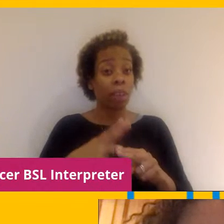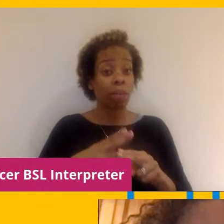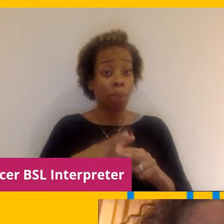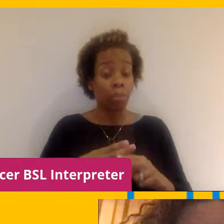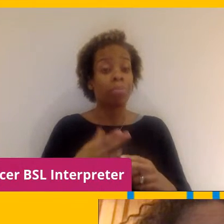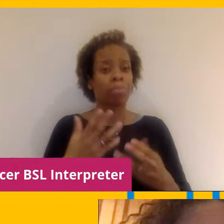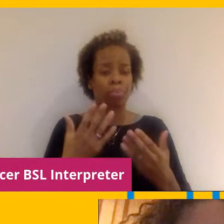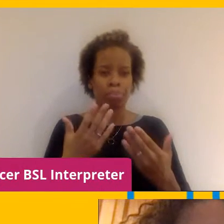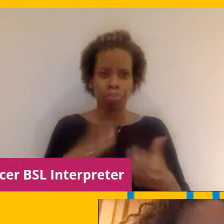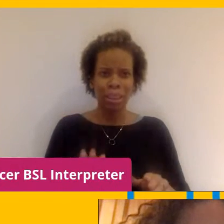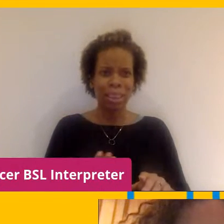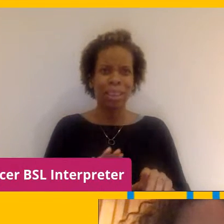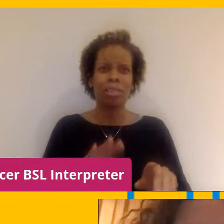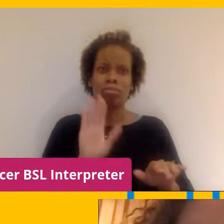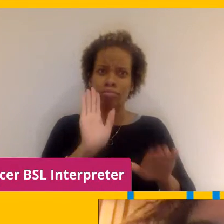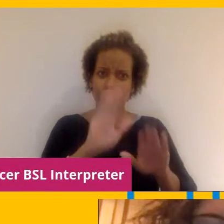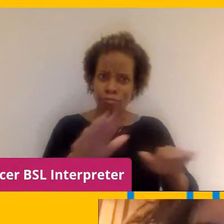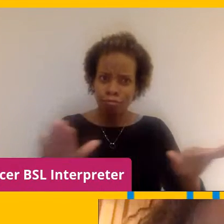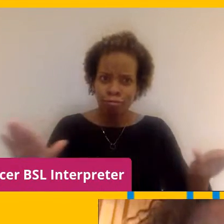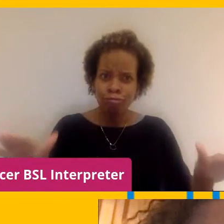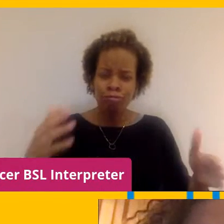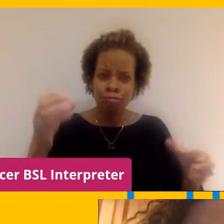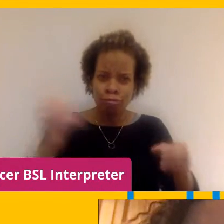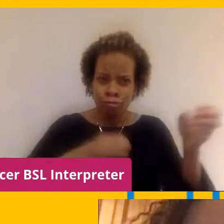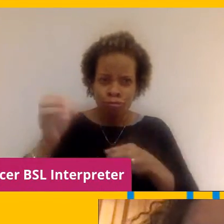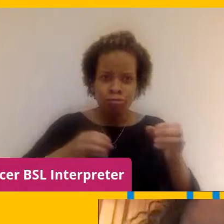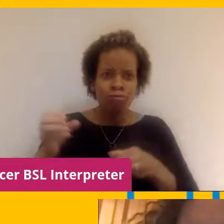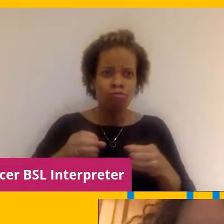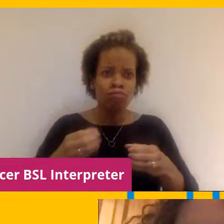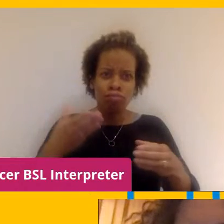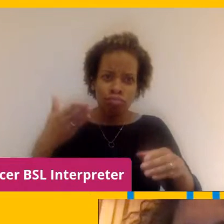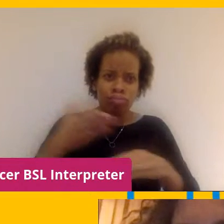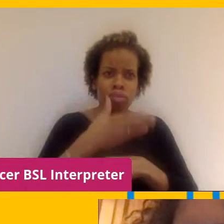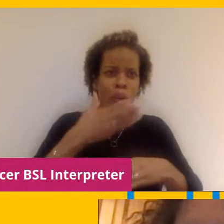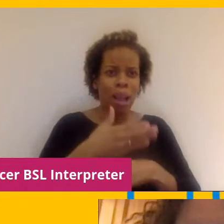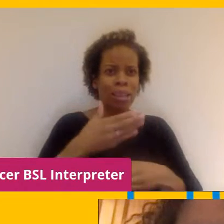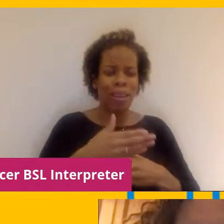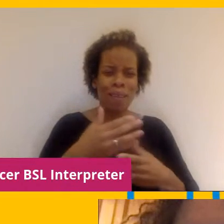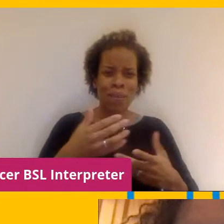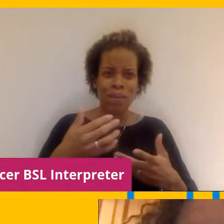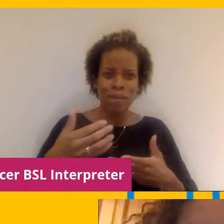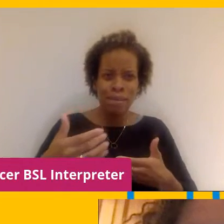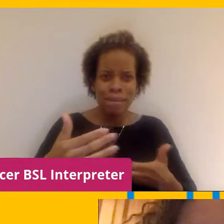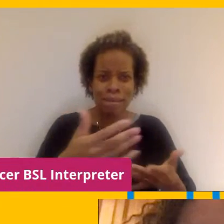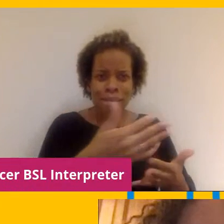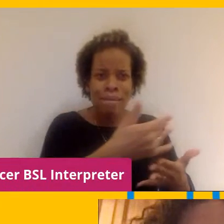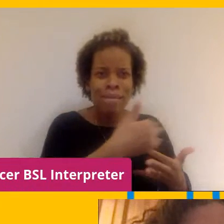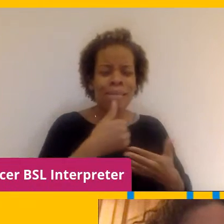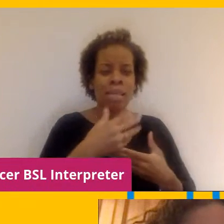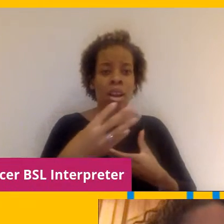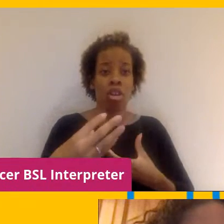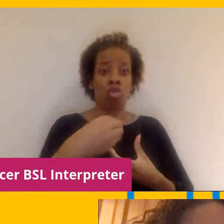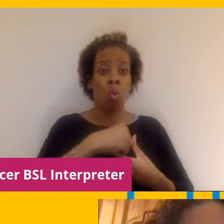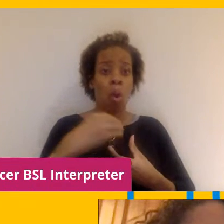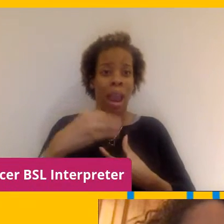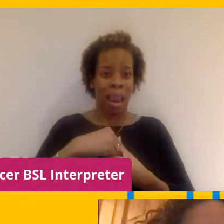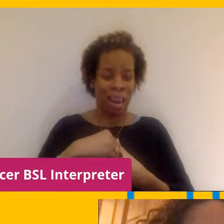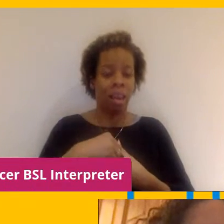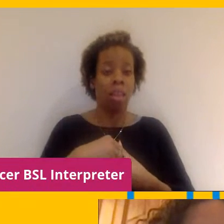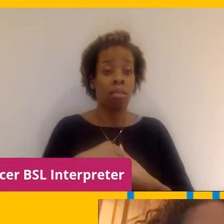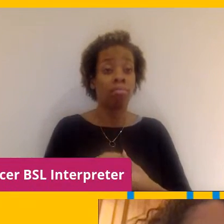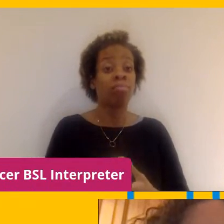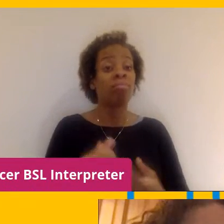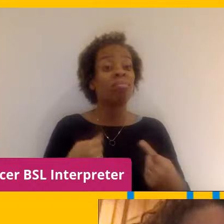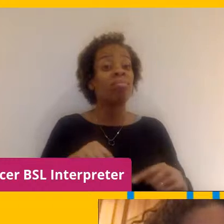quite aggressive membership strategy, or really proactive would be a better way of phrasing that, perhaps, where we've sort of